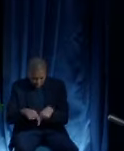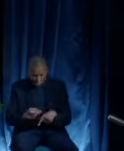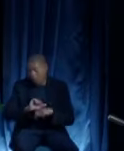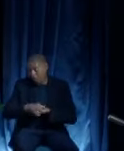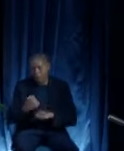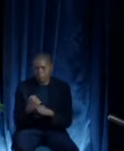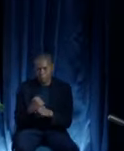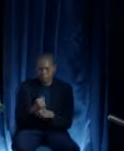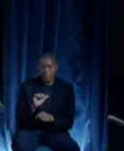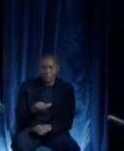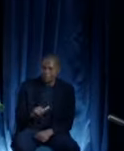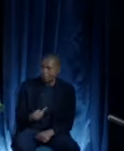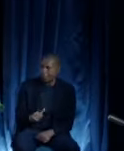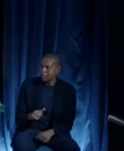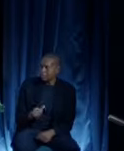After George.